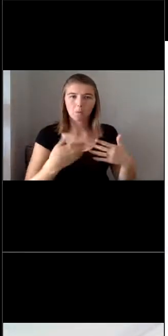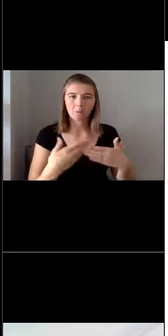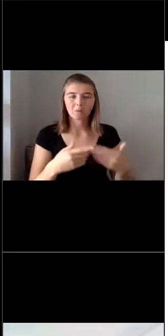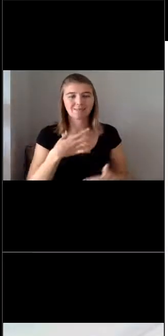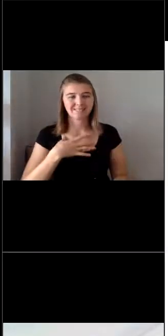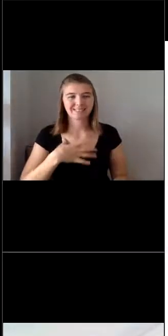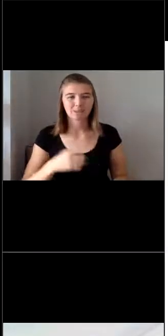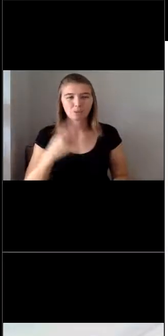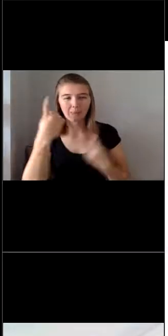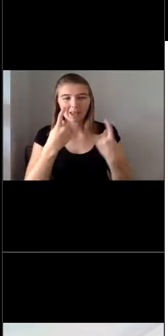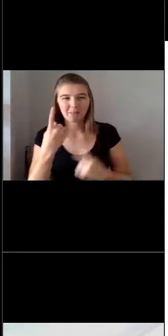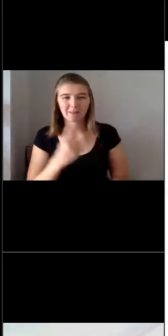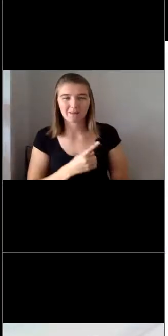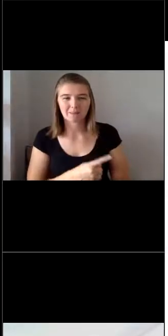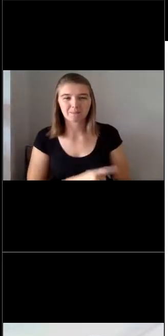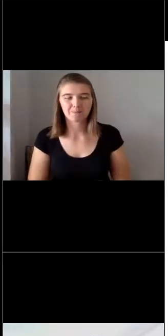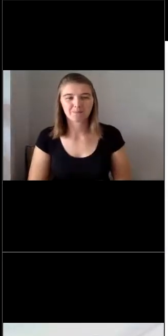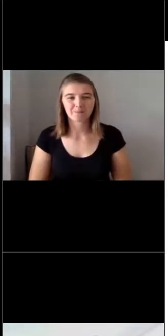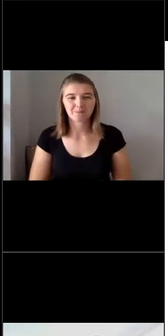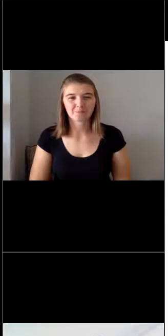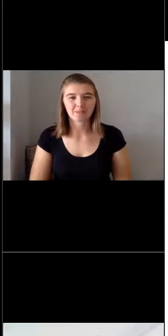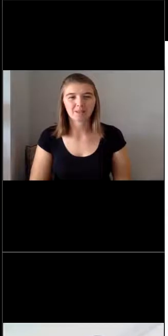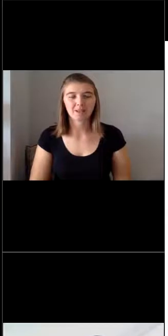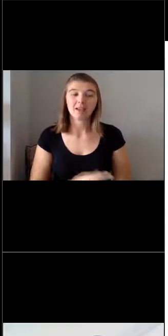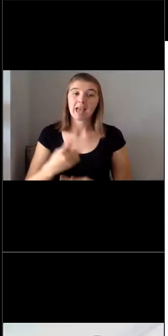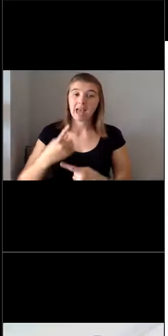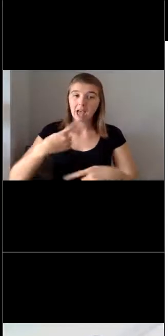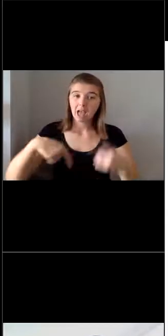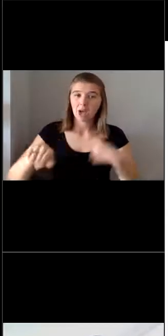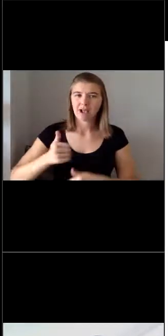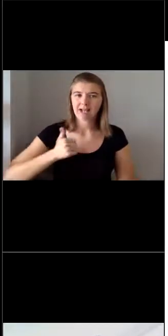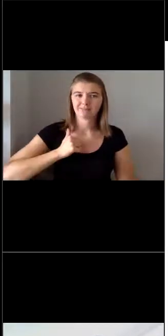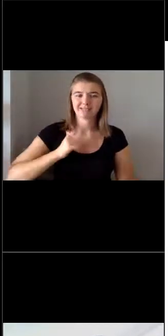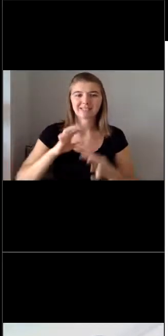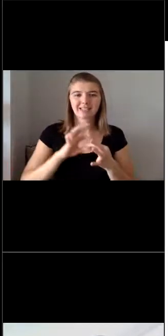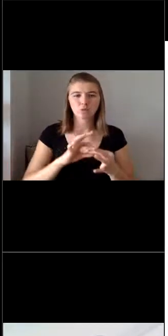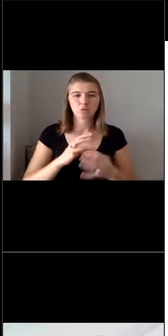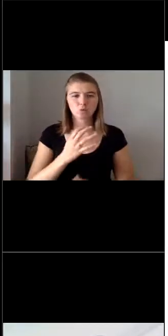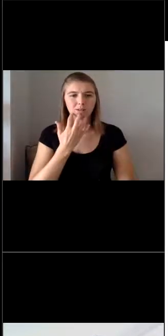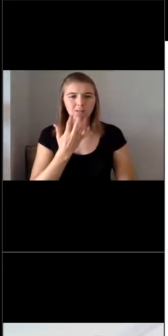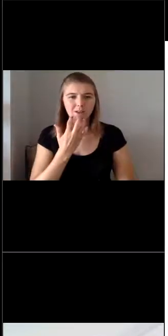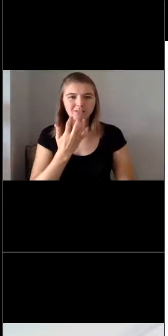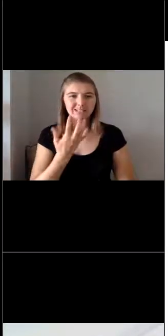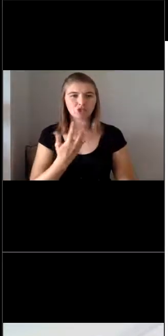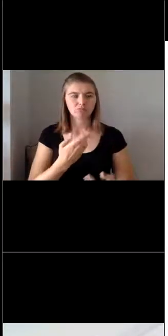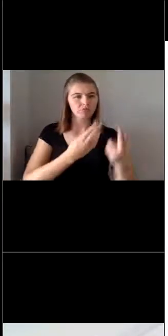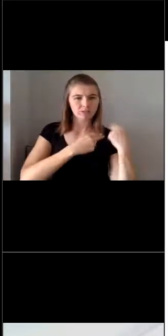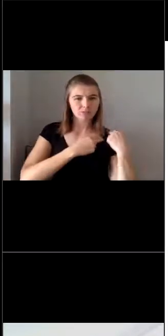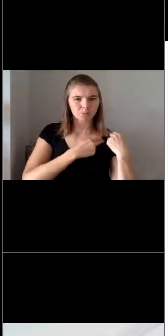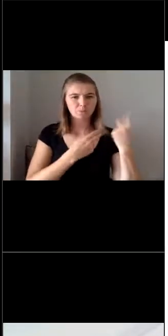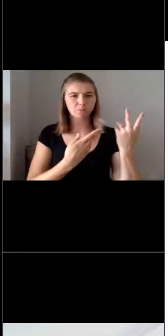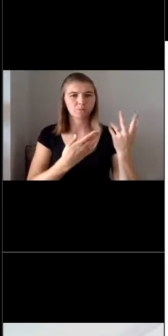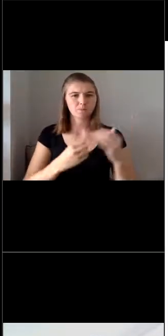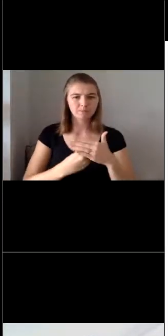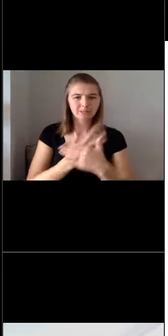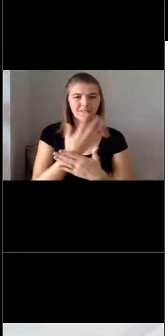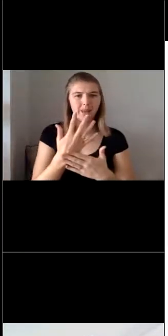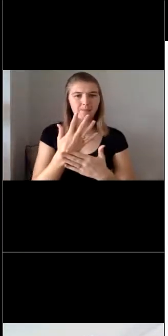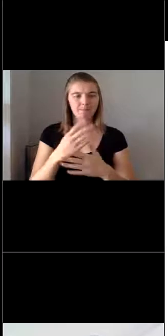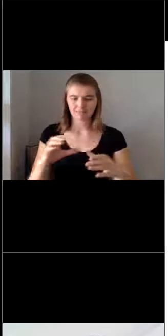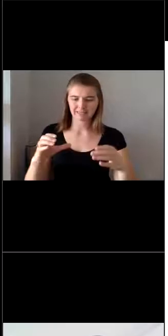around courage, accountability, development, and teamwork has really come to the forefront of that. I should also point out